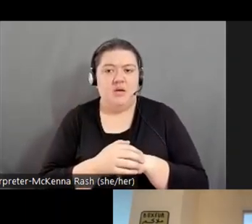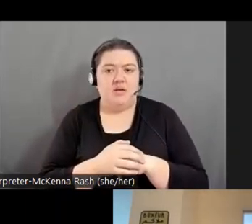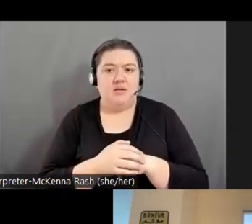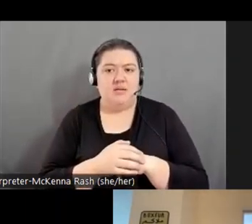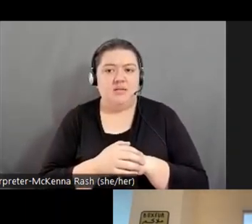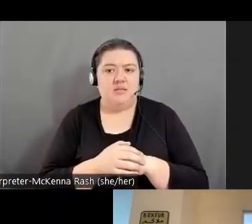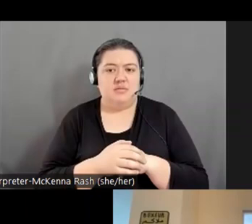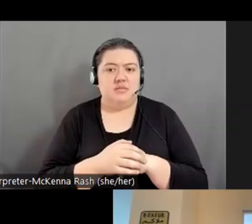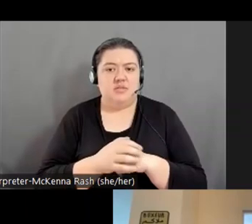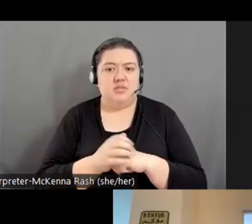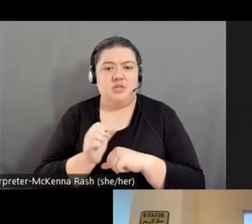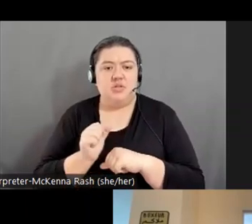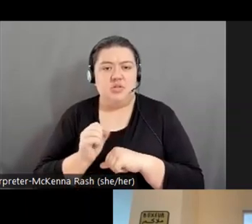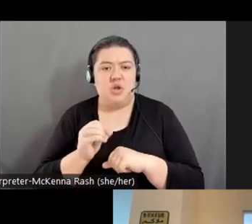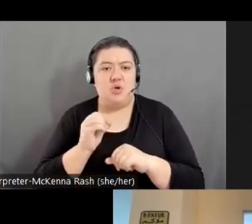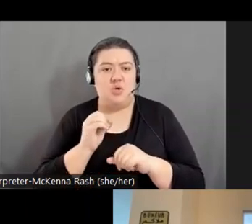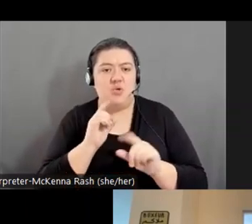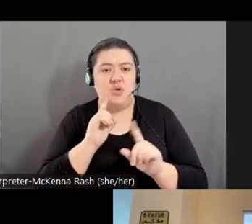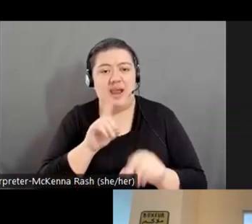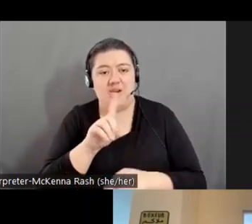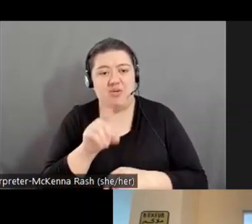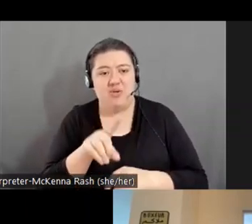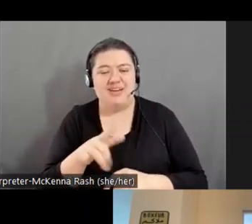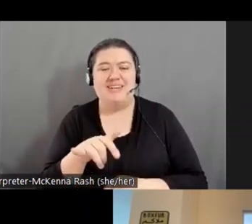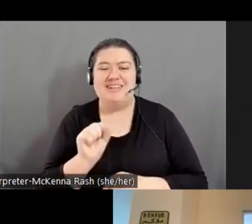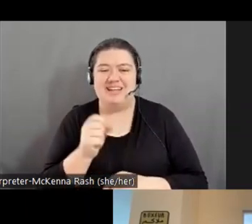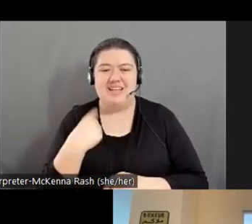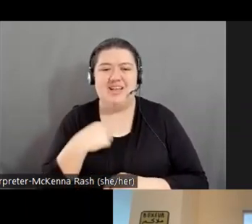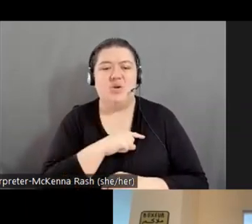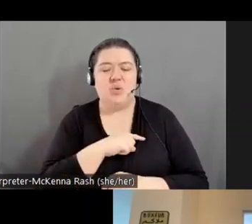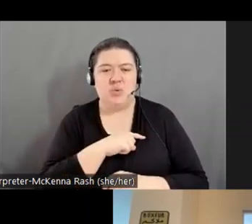So to your question, yes,